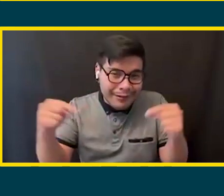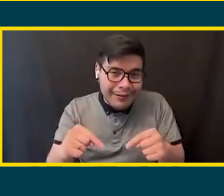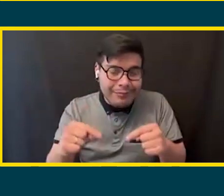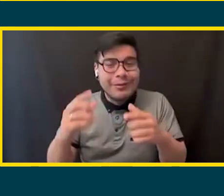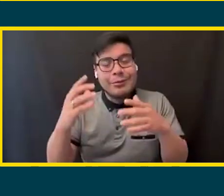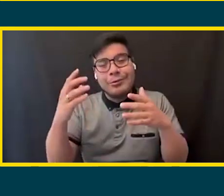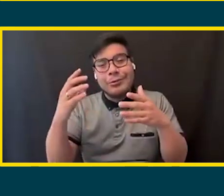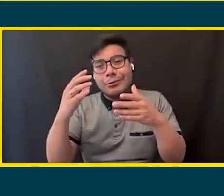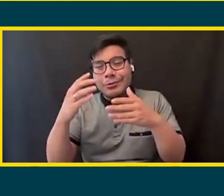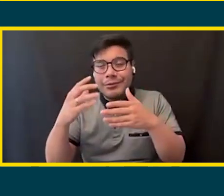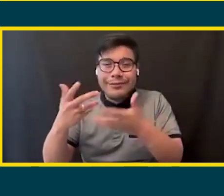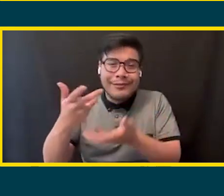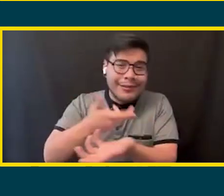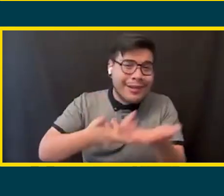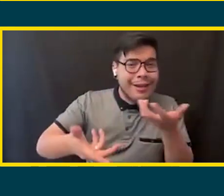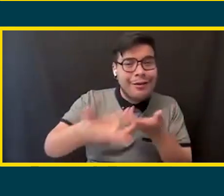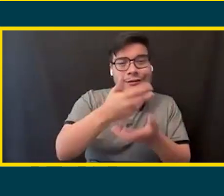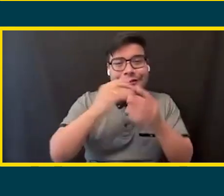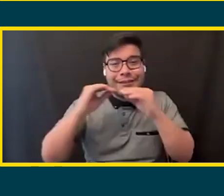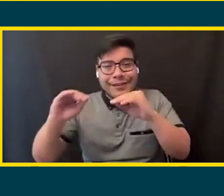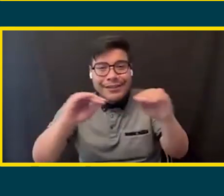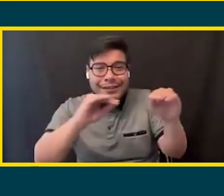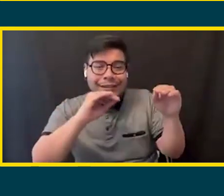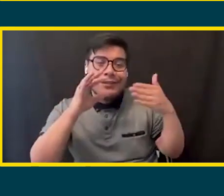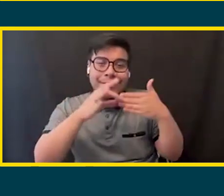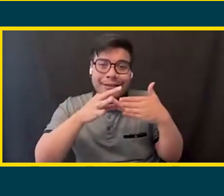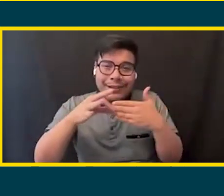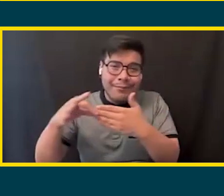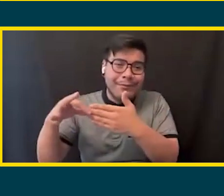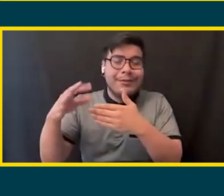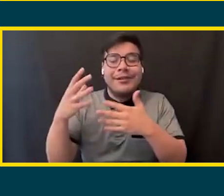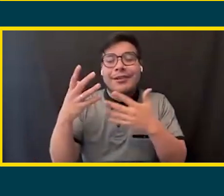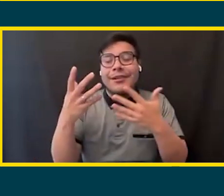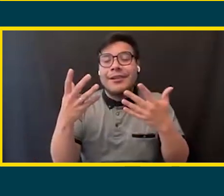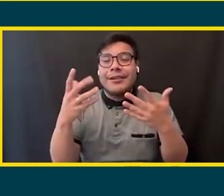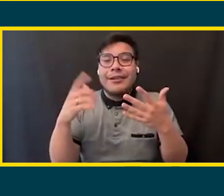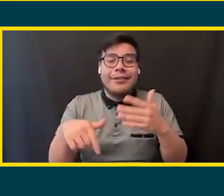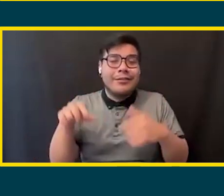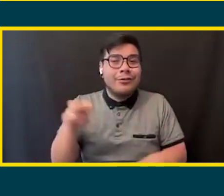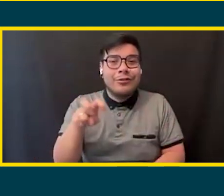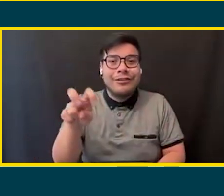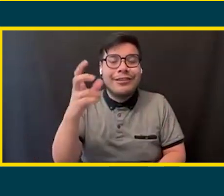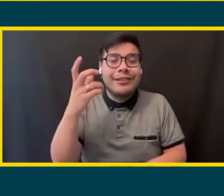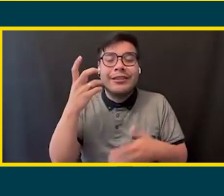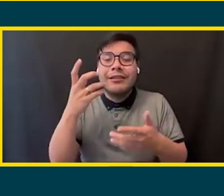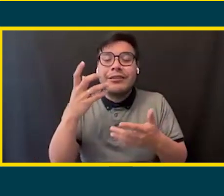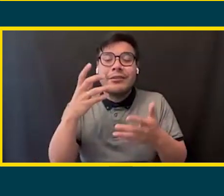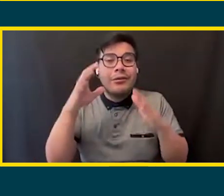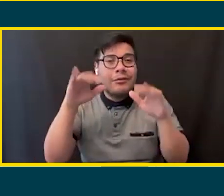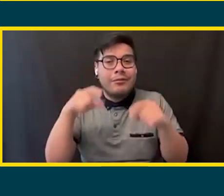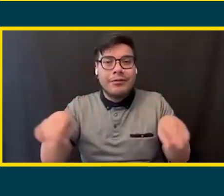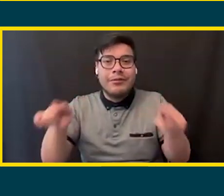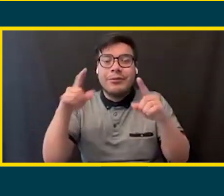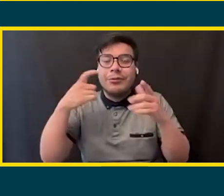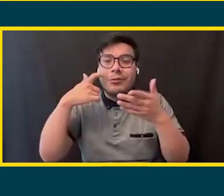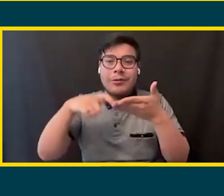teach, to shepherd on our journey. Hopefully, everybody notices that one of the things I was